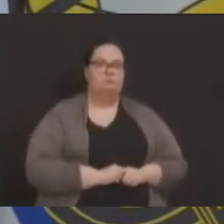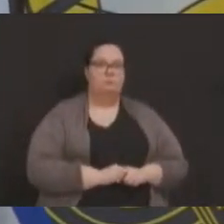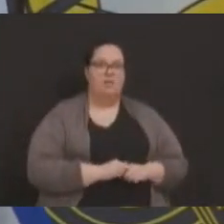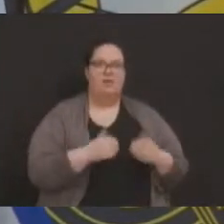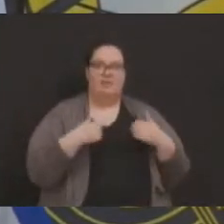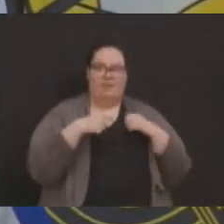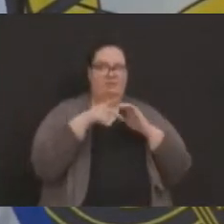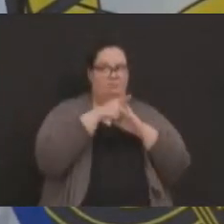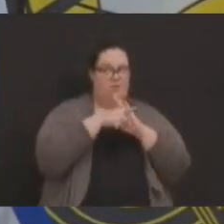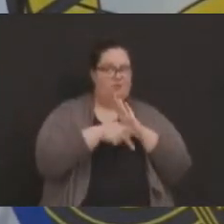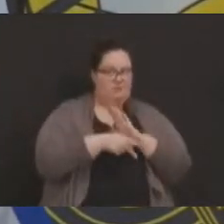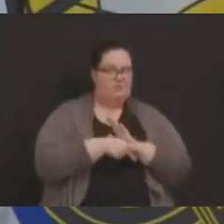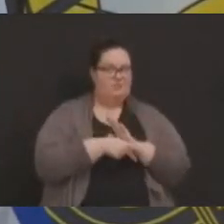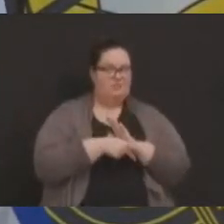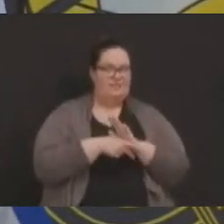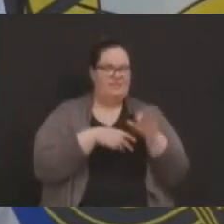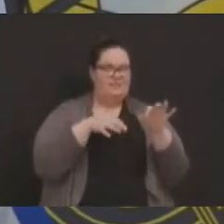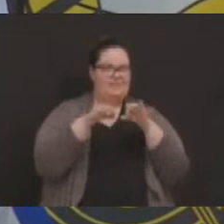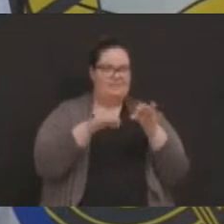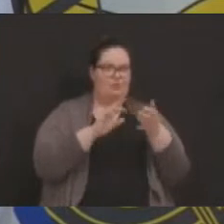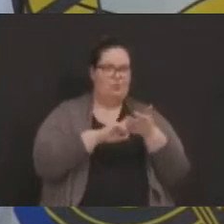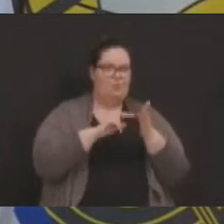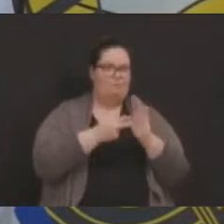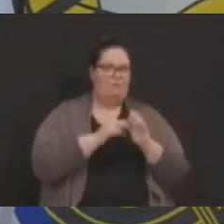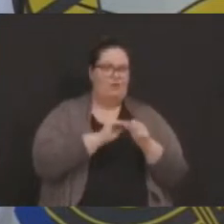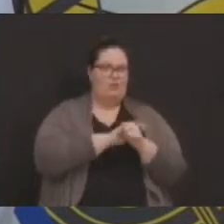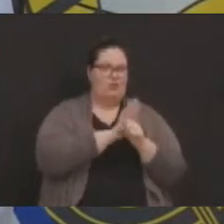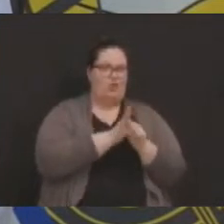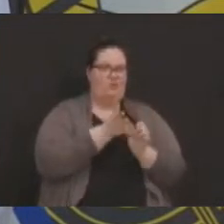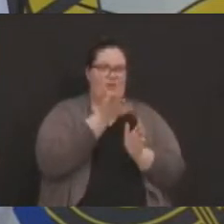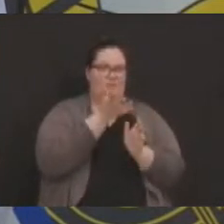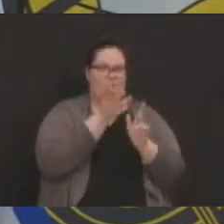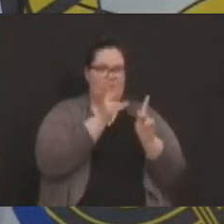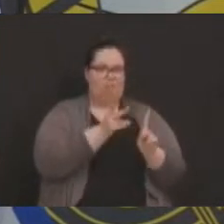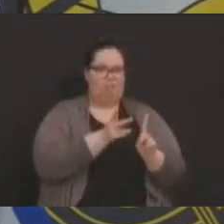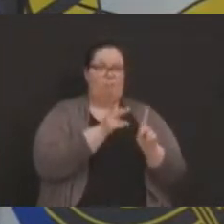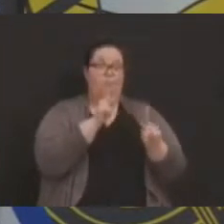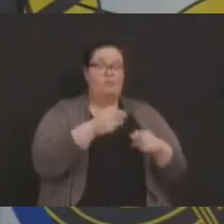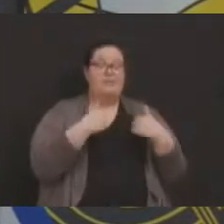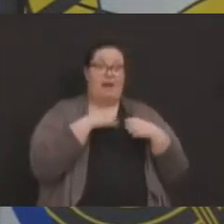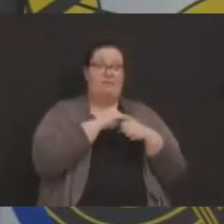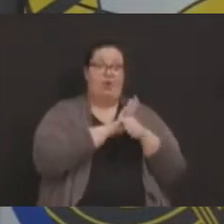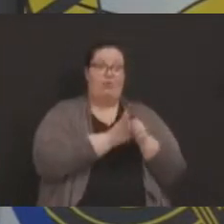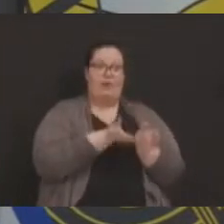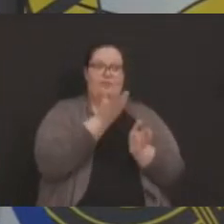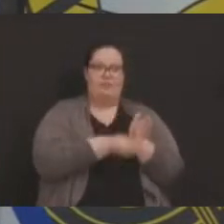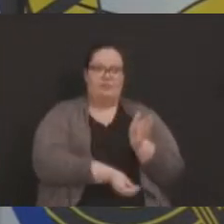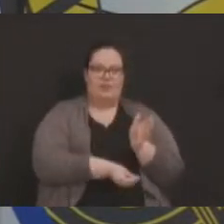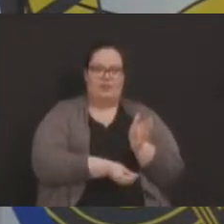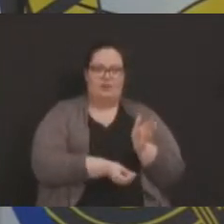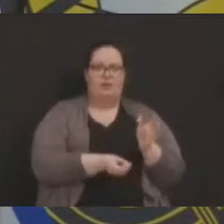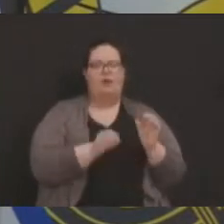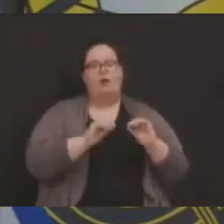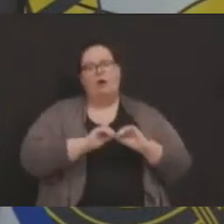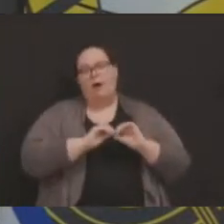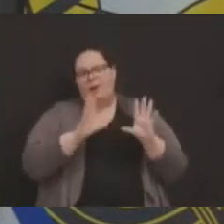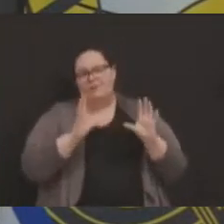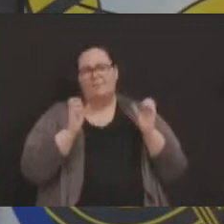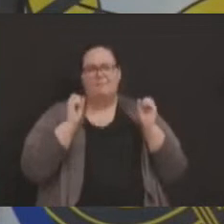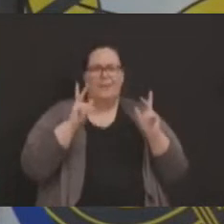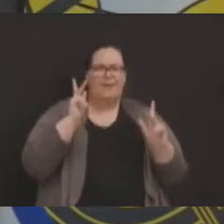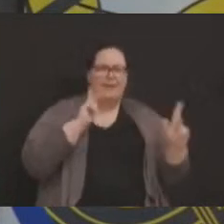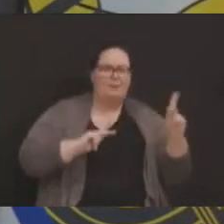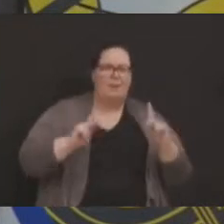obviously multiple comorbidities at the end of life. So there are multiple things that would be contributing to somebody's death.